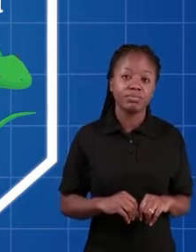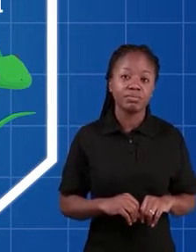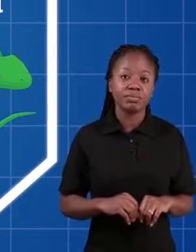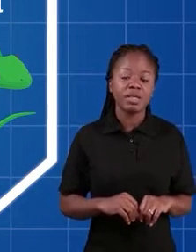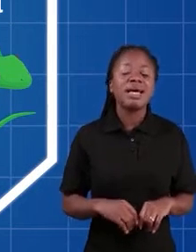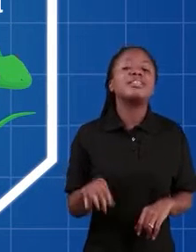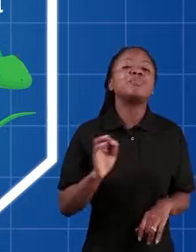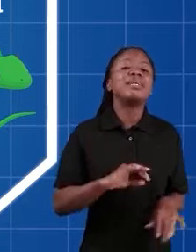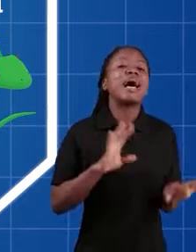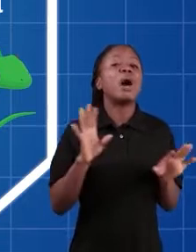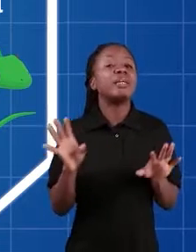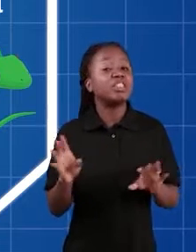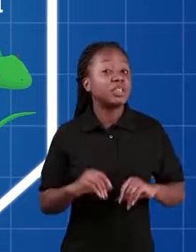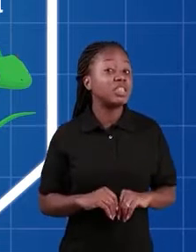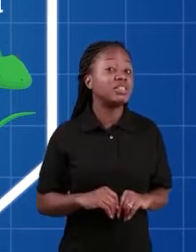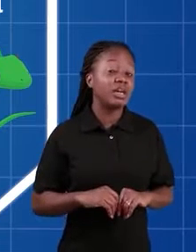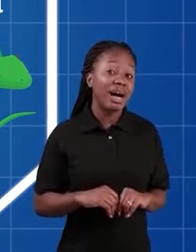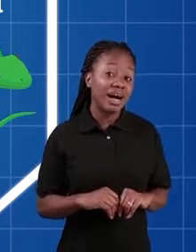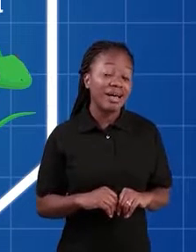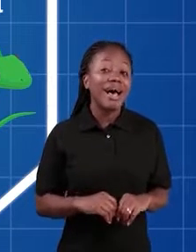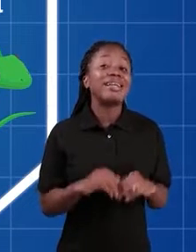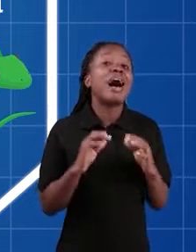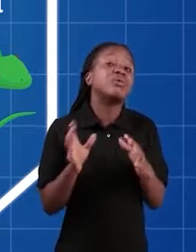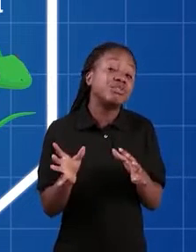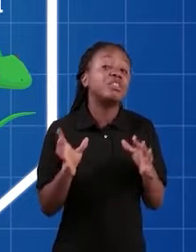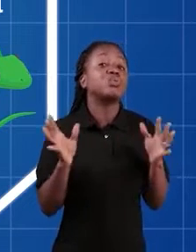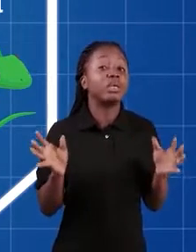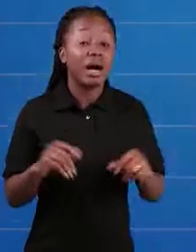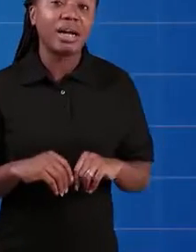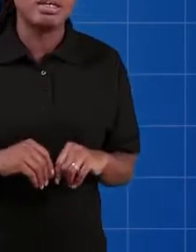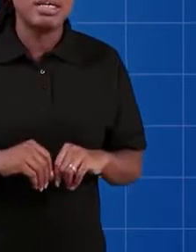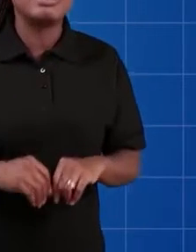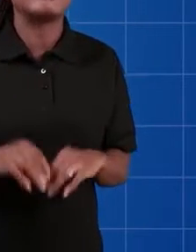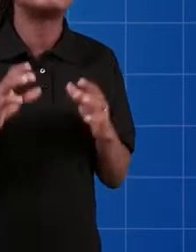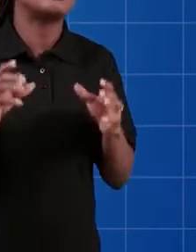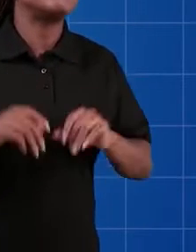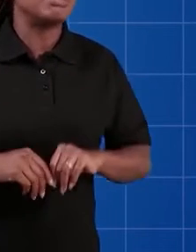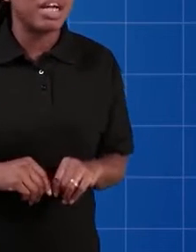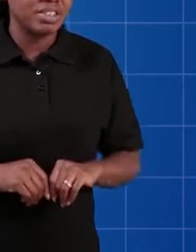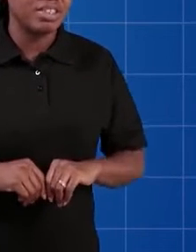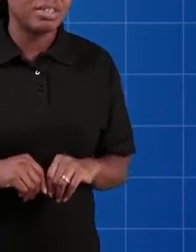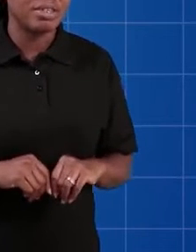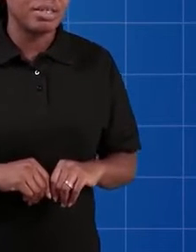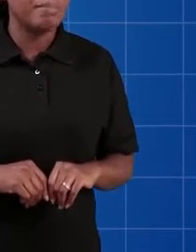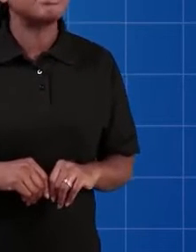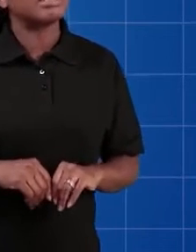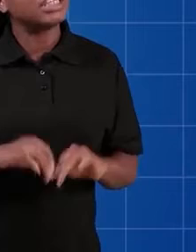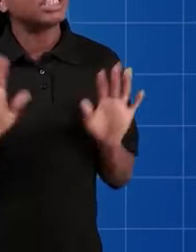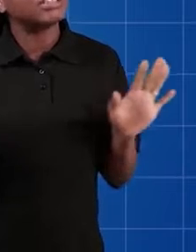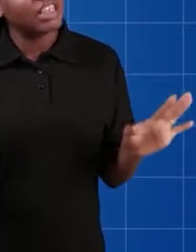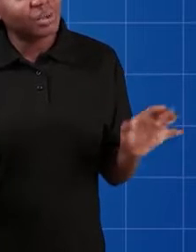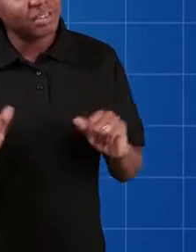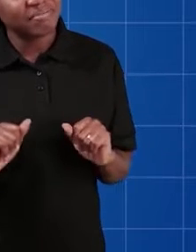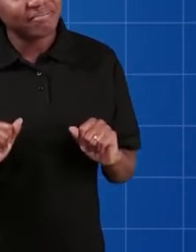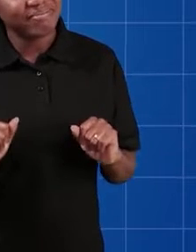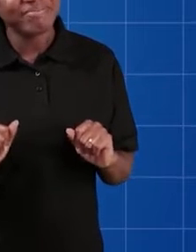complex. Despite how many species there are and how different we are, there are some similarities. Mr. Niger